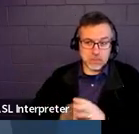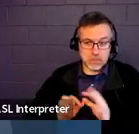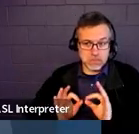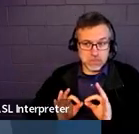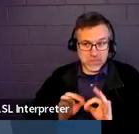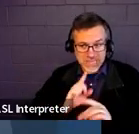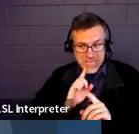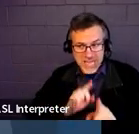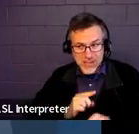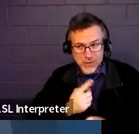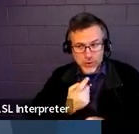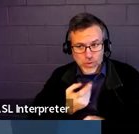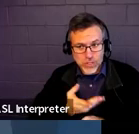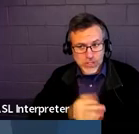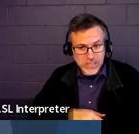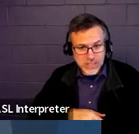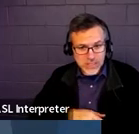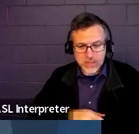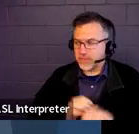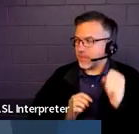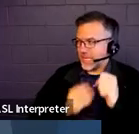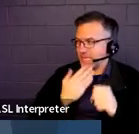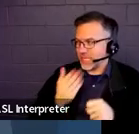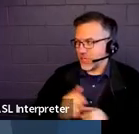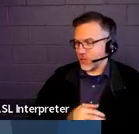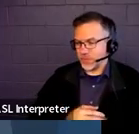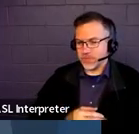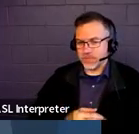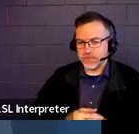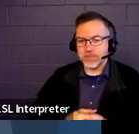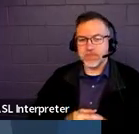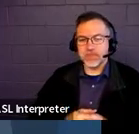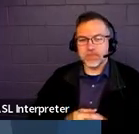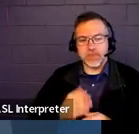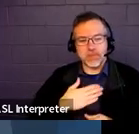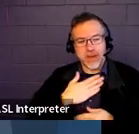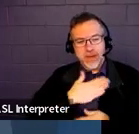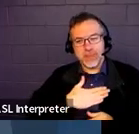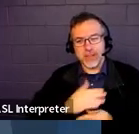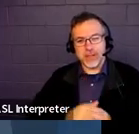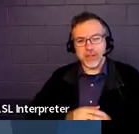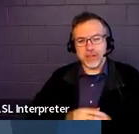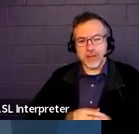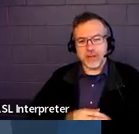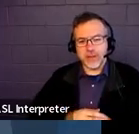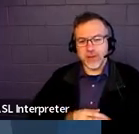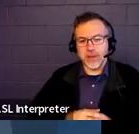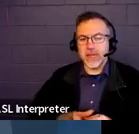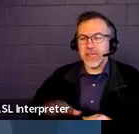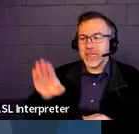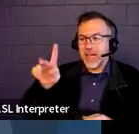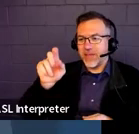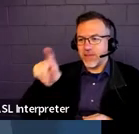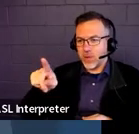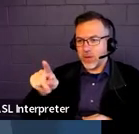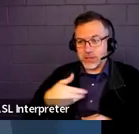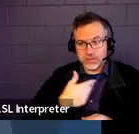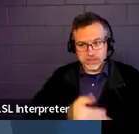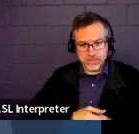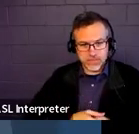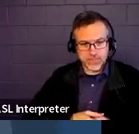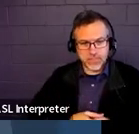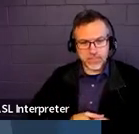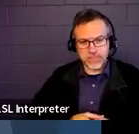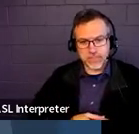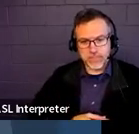Did I answer your question? Yes, thank you. My pleasure. I have a question, Titus. Go for it. It's